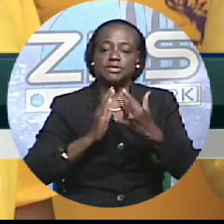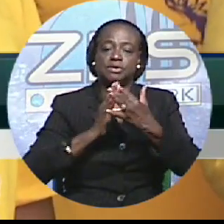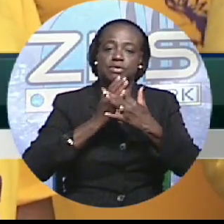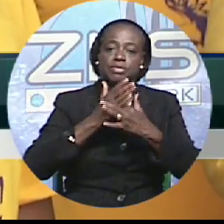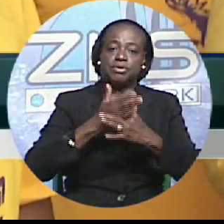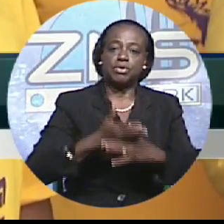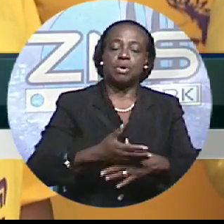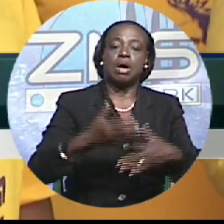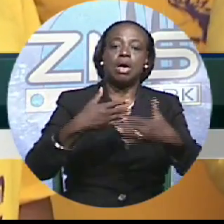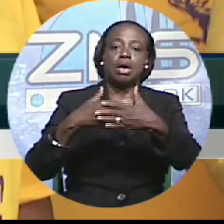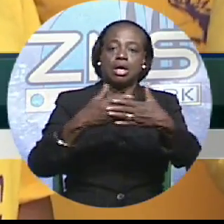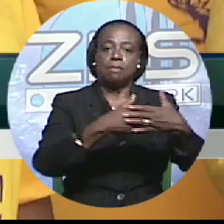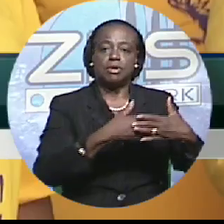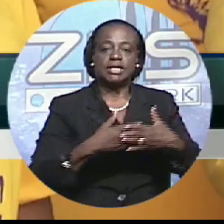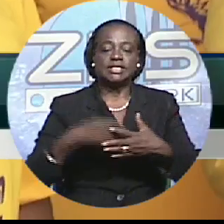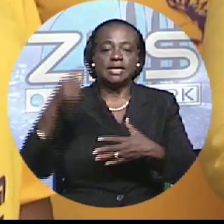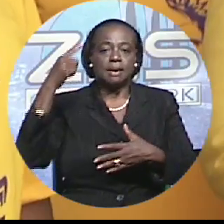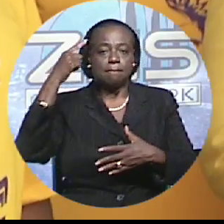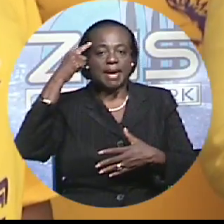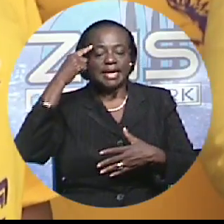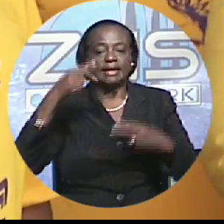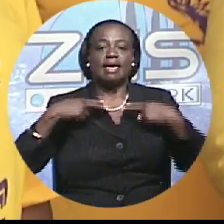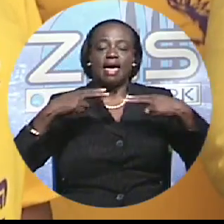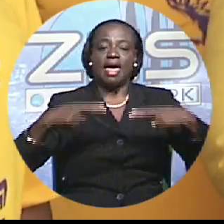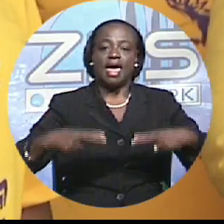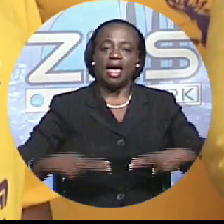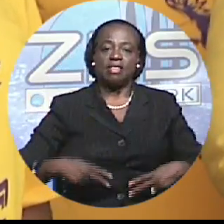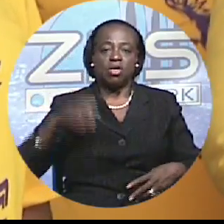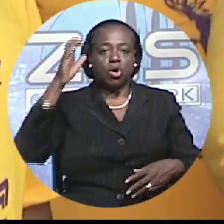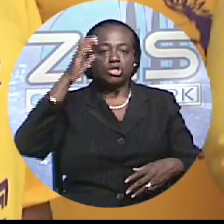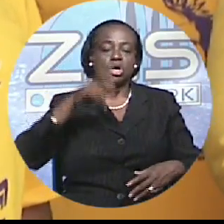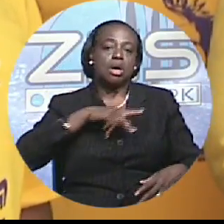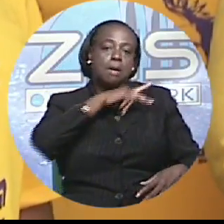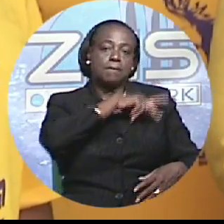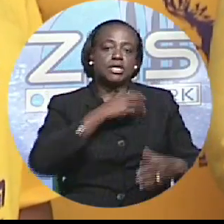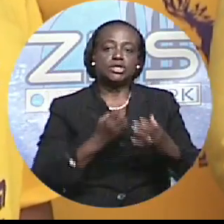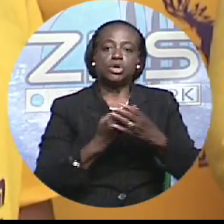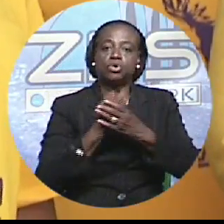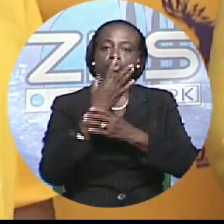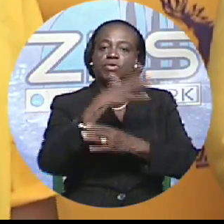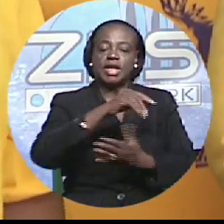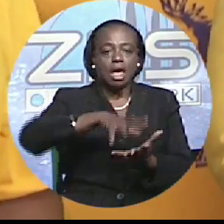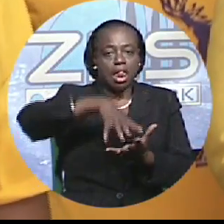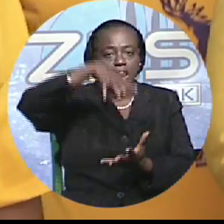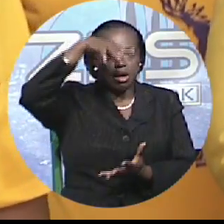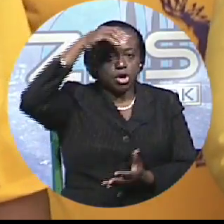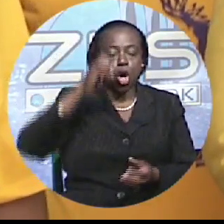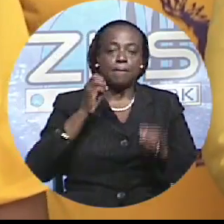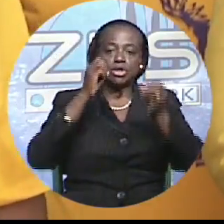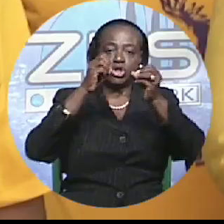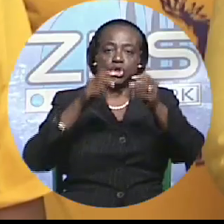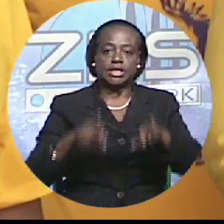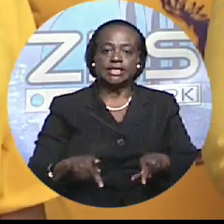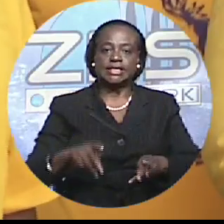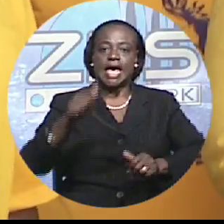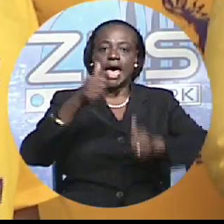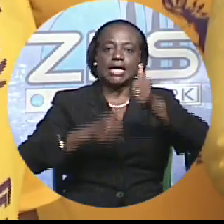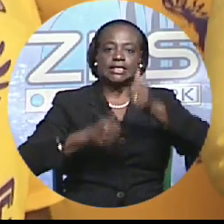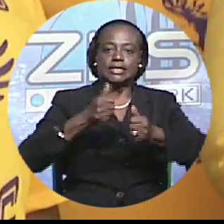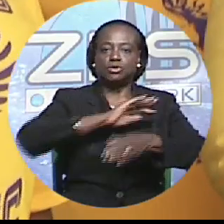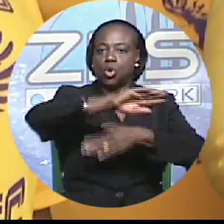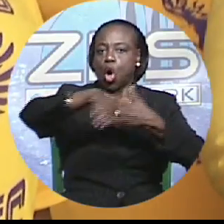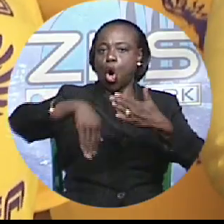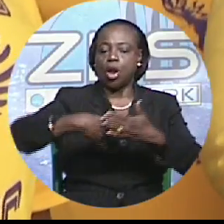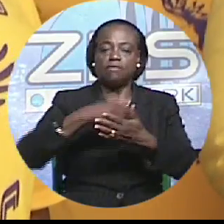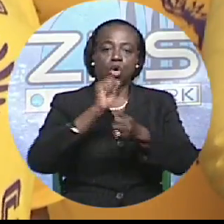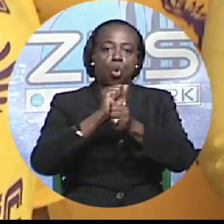of community-minded, health-conscious, personal growth, and learning opportunities accessible to all of the